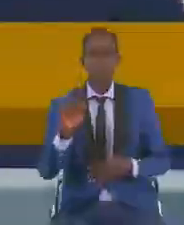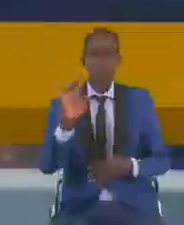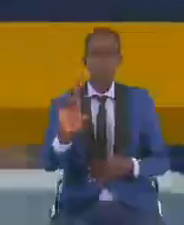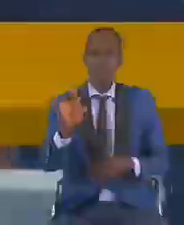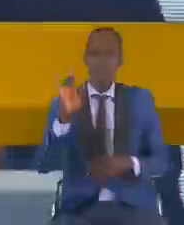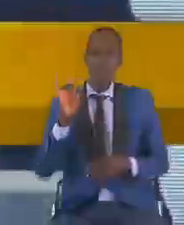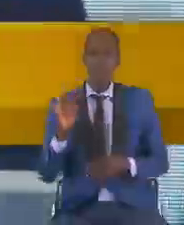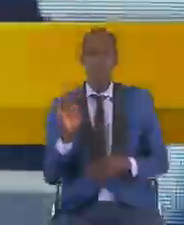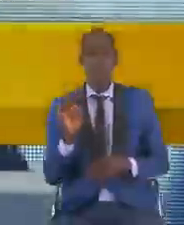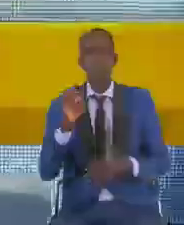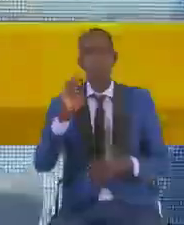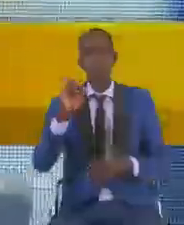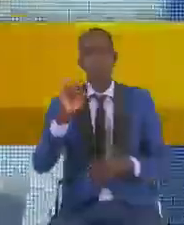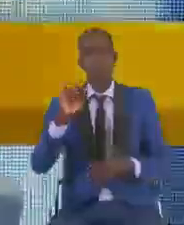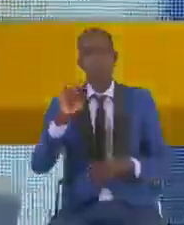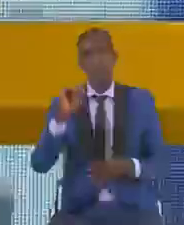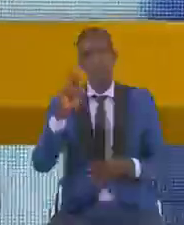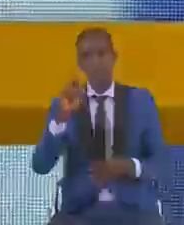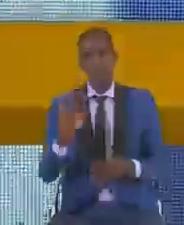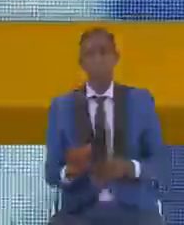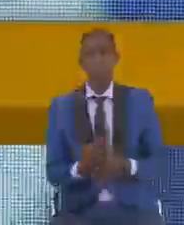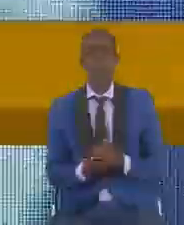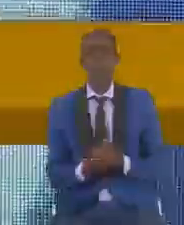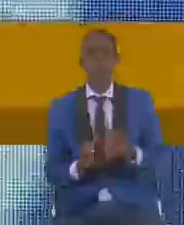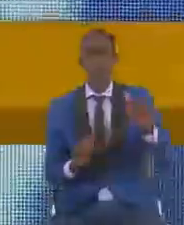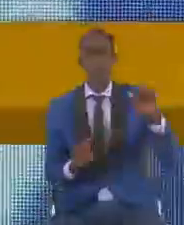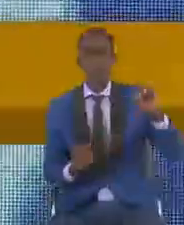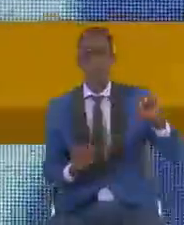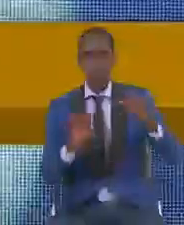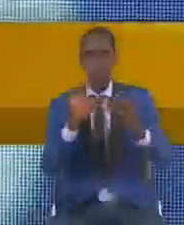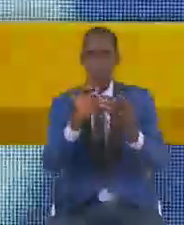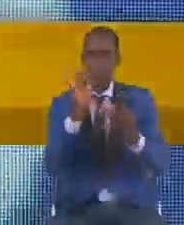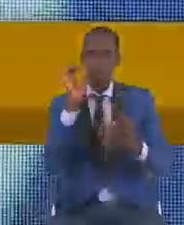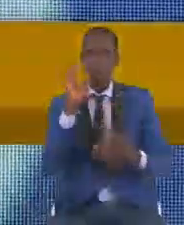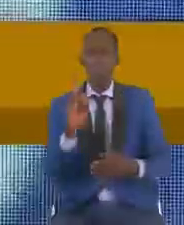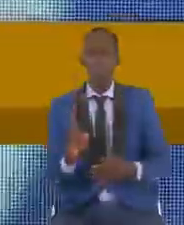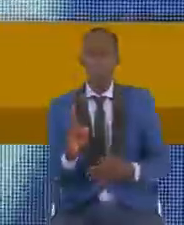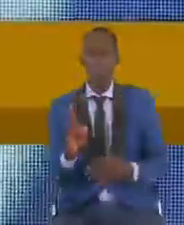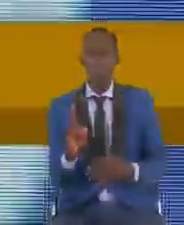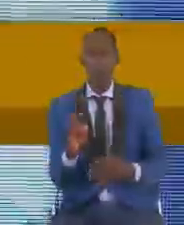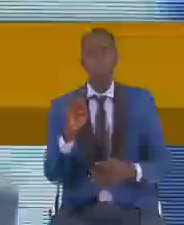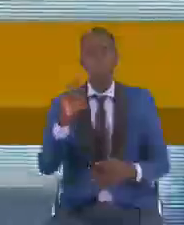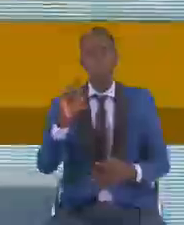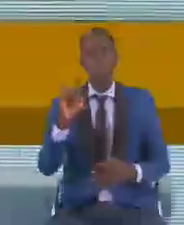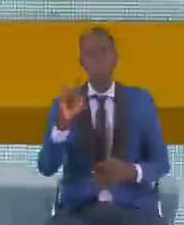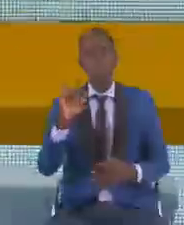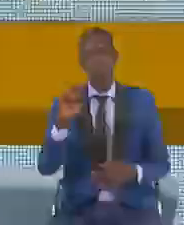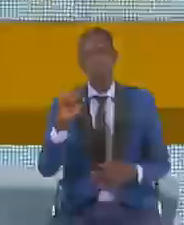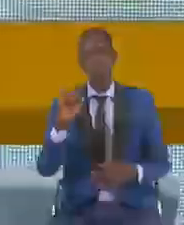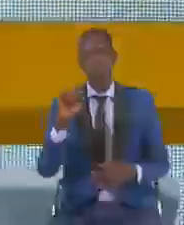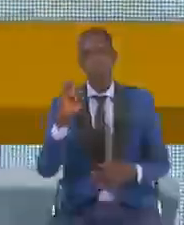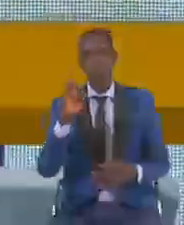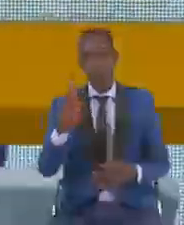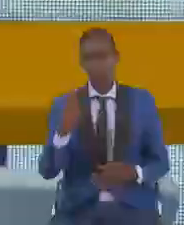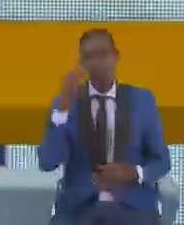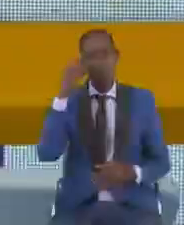appointed minister for an assigned ministry. Look at 2 Timothy